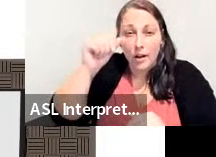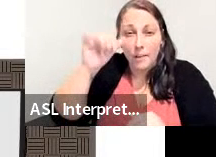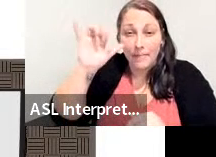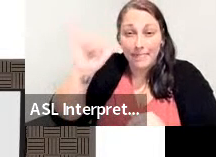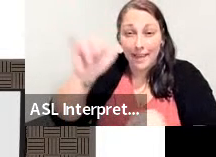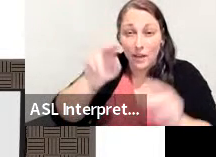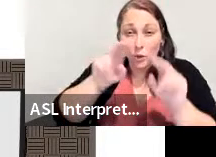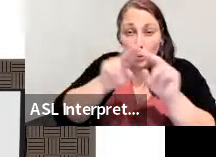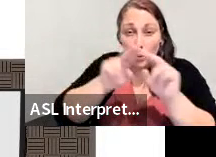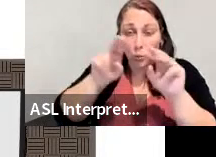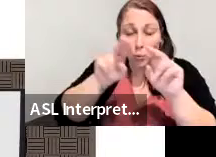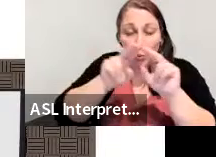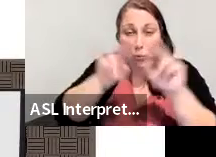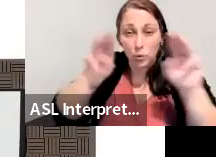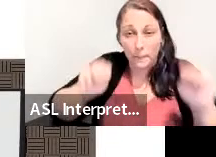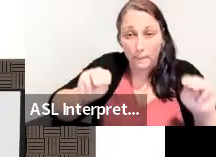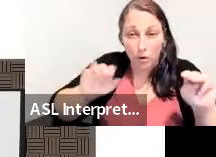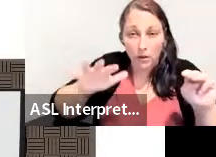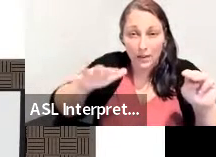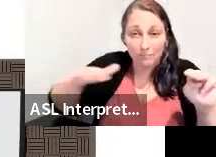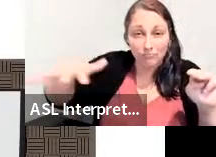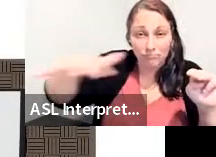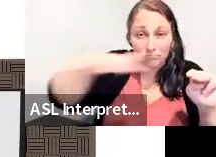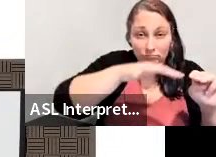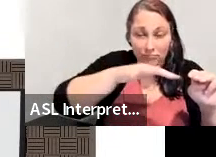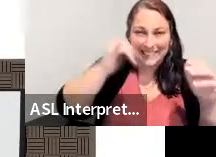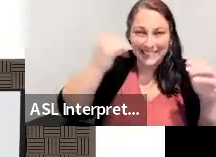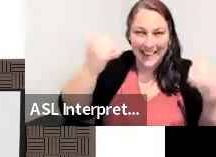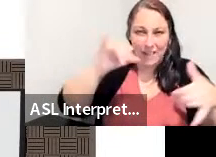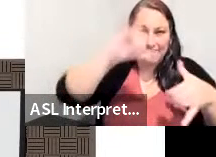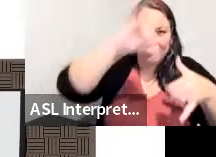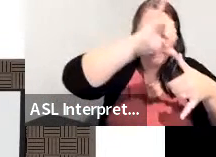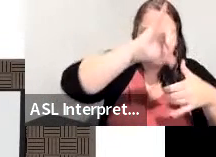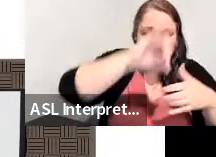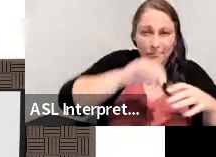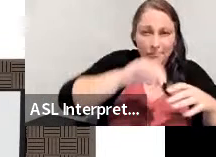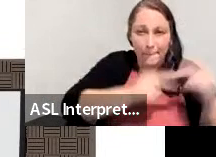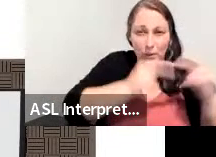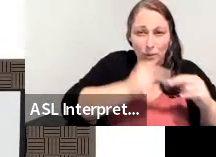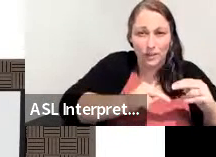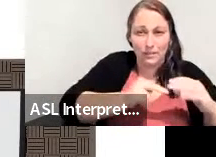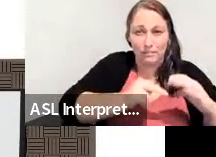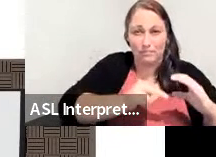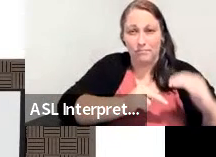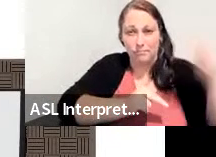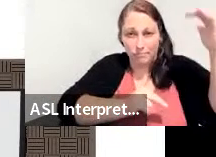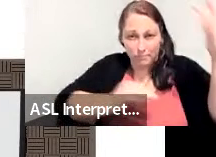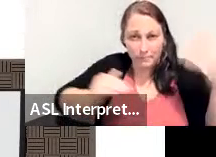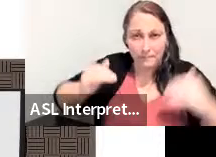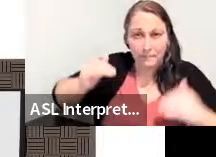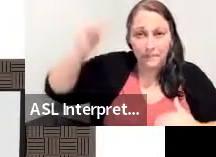area. And they're, but a lot of them do different tricks where they kind of like, they